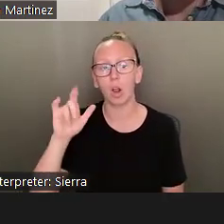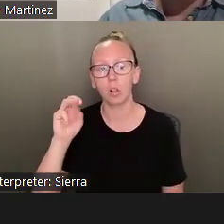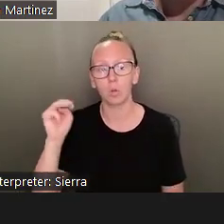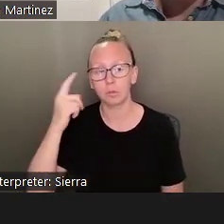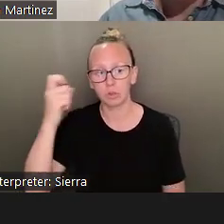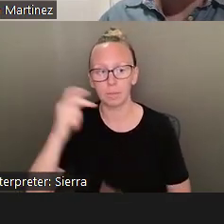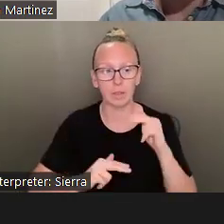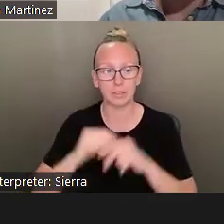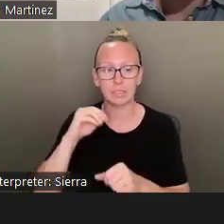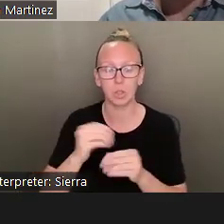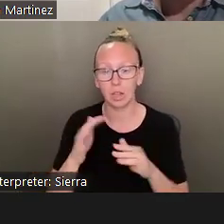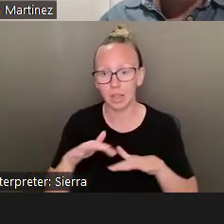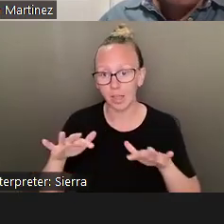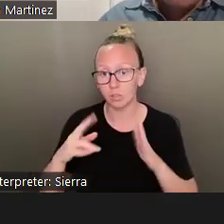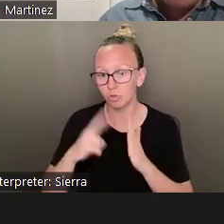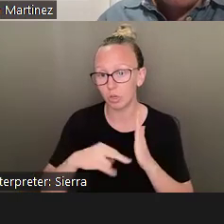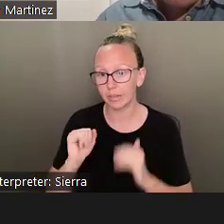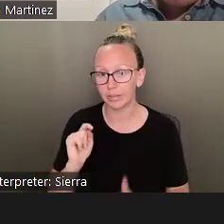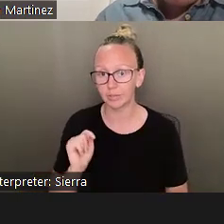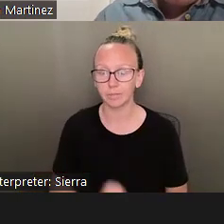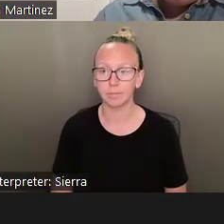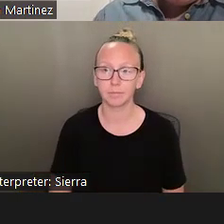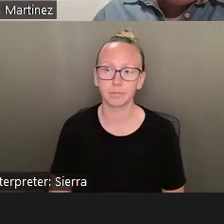land. Read it.